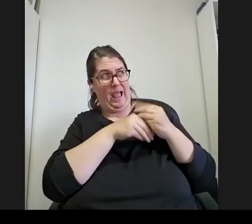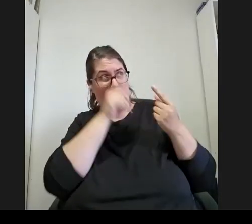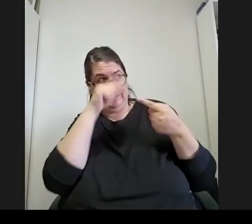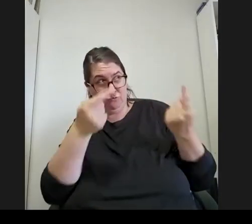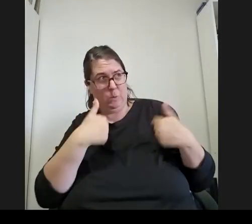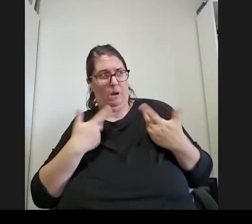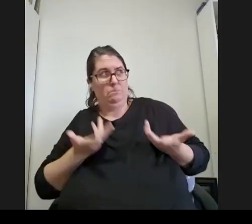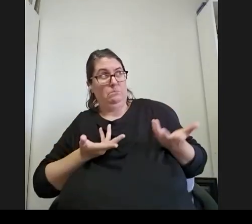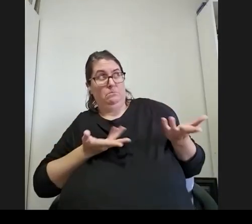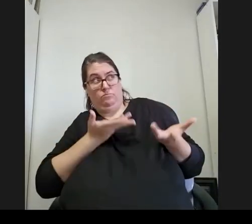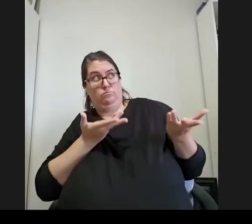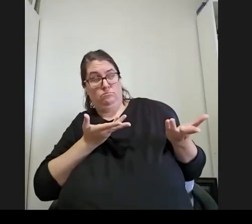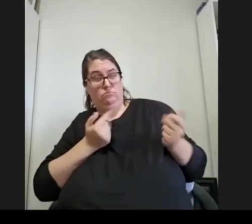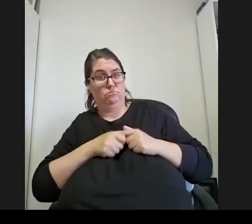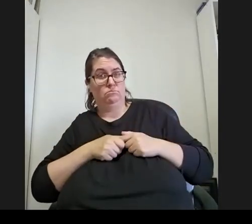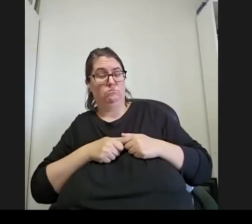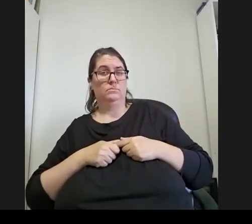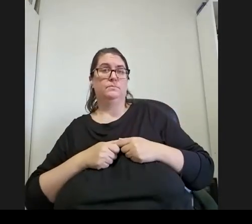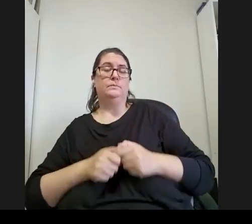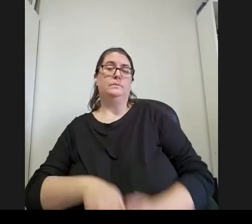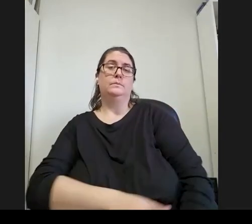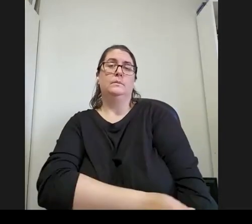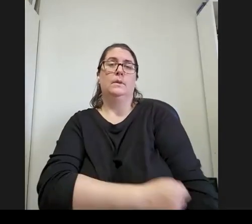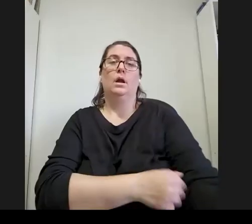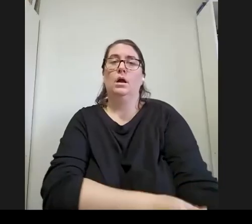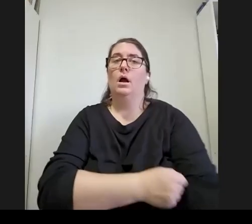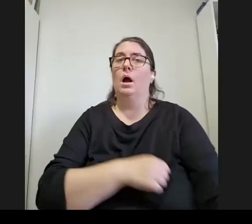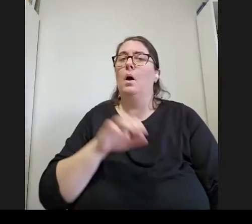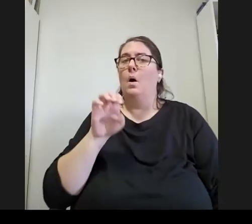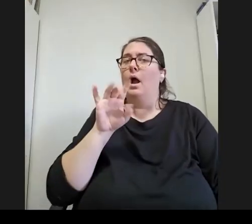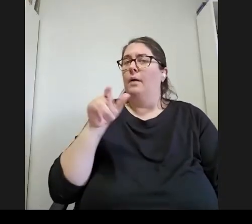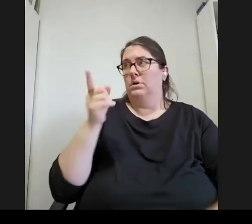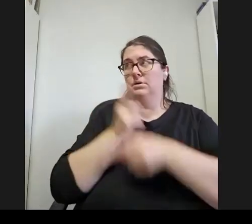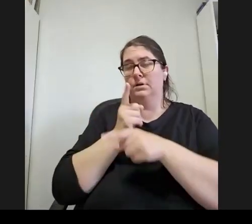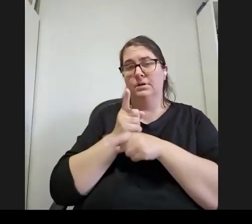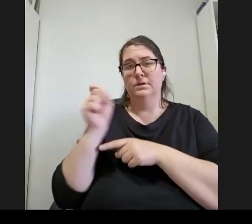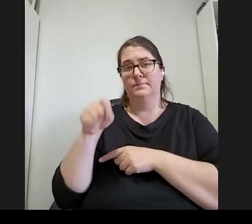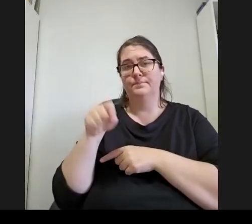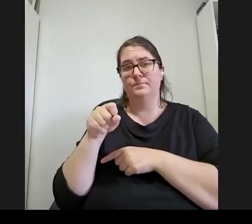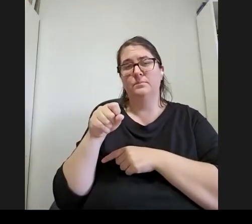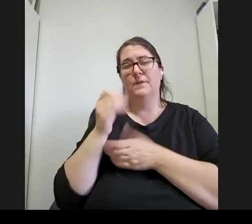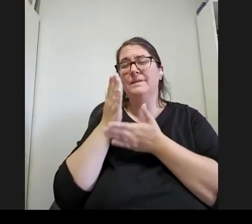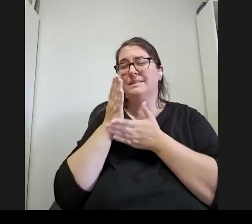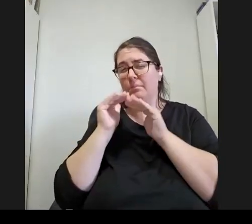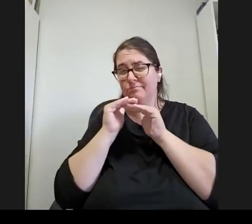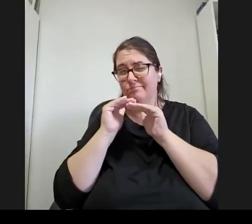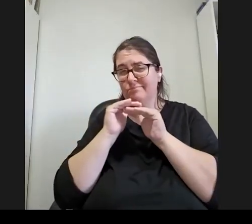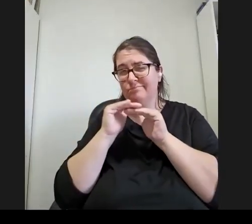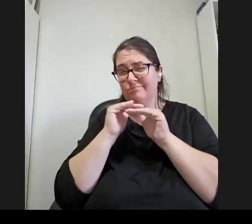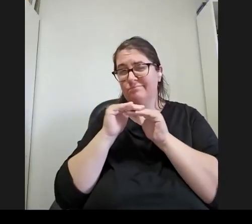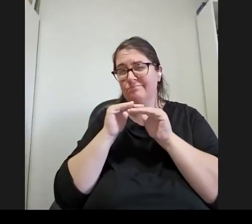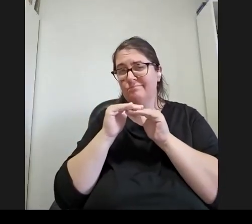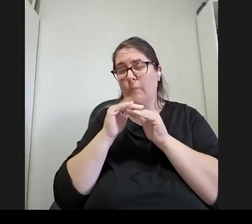there or you have other thoughts. No, I think that's a pretty accurate assessment. Yeah, we do have like a specific